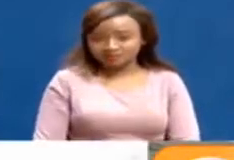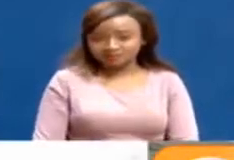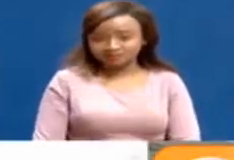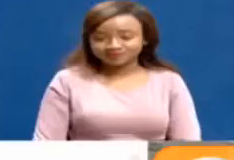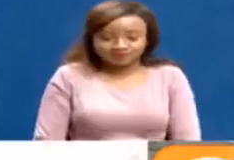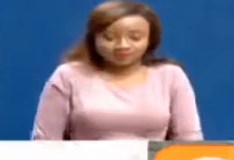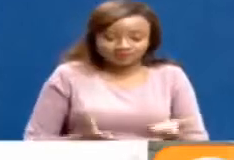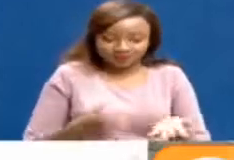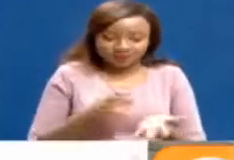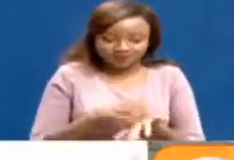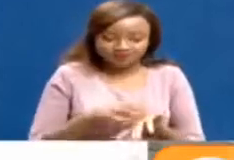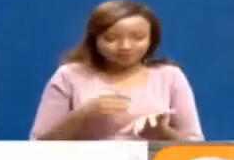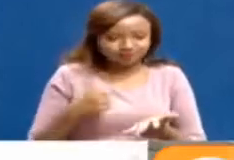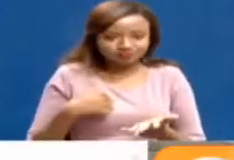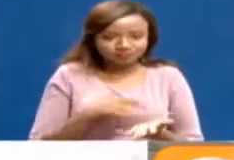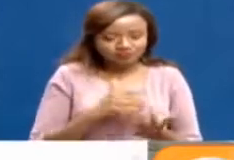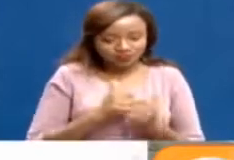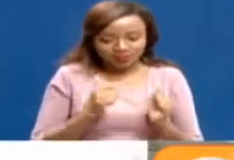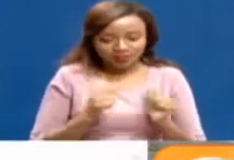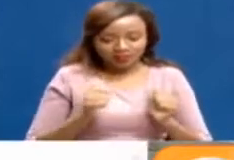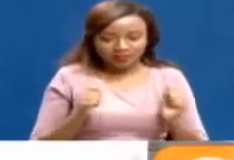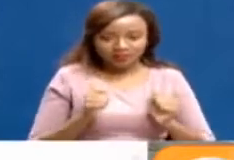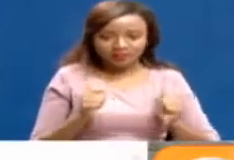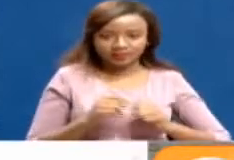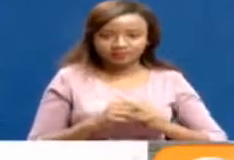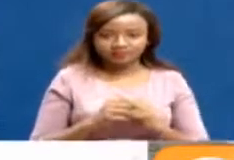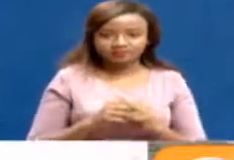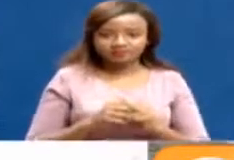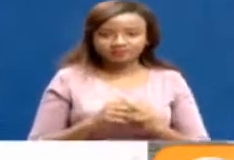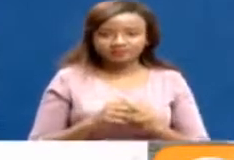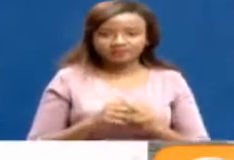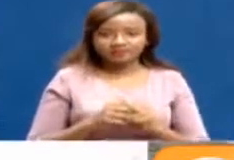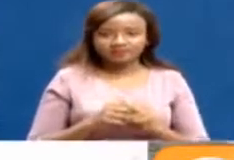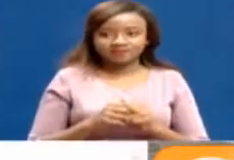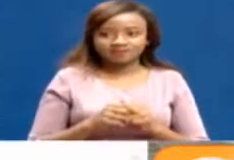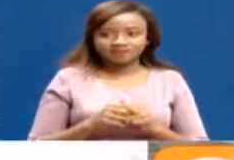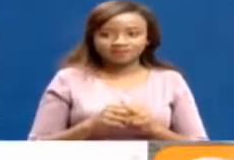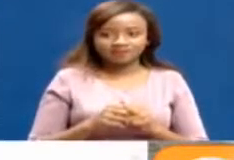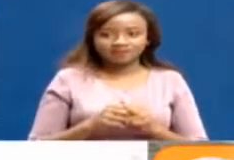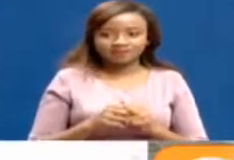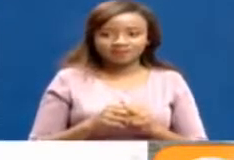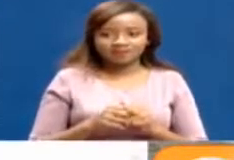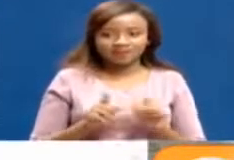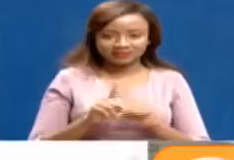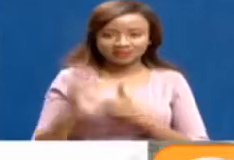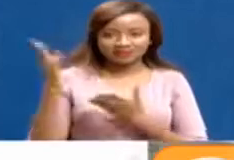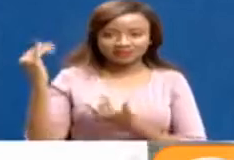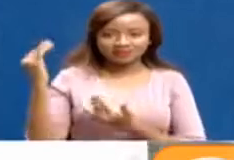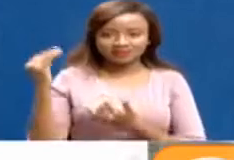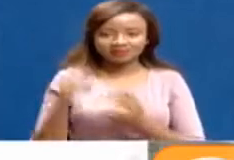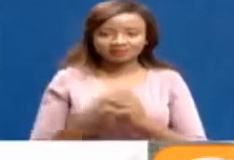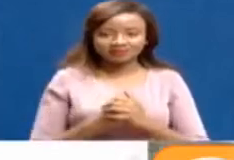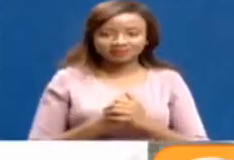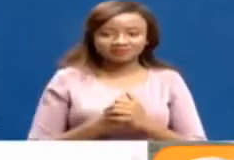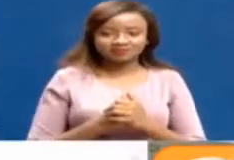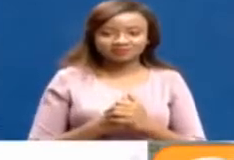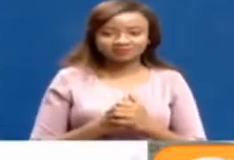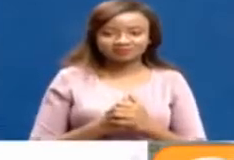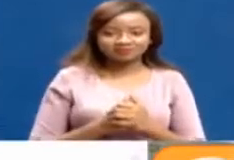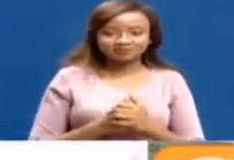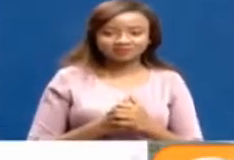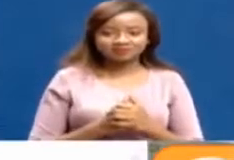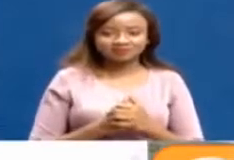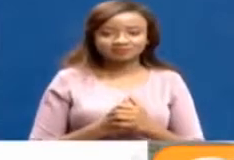Given the circumstances, we're good. Yeah. Okay, let me hit you then real hard. Hopeful. Yeah. Under the circumstances. Yes.